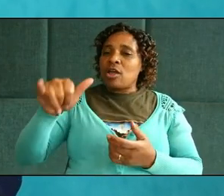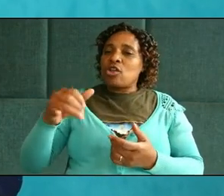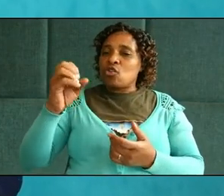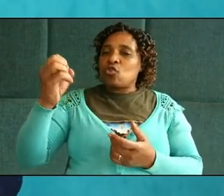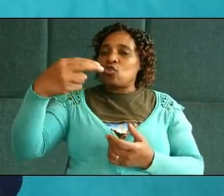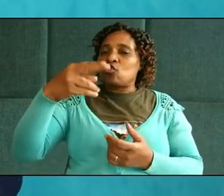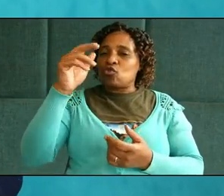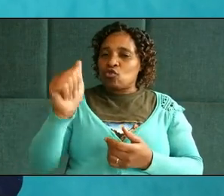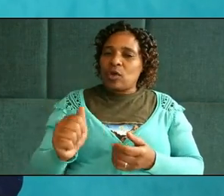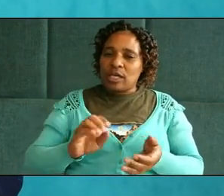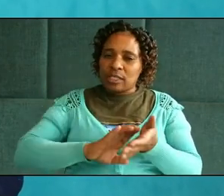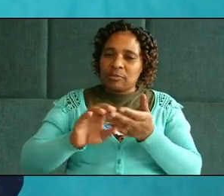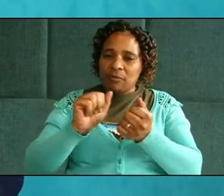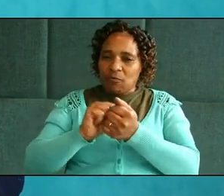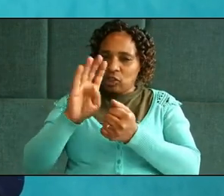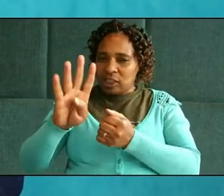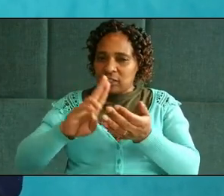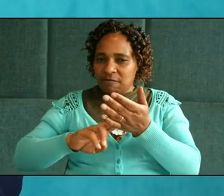14,